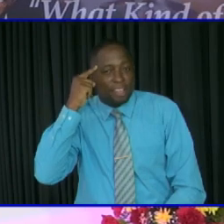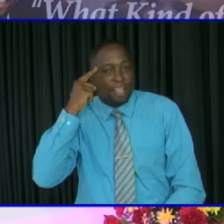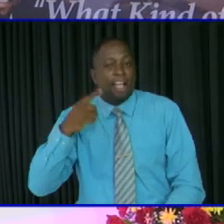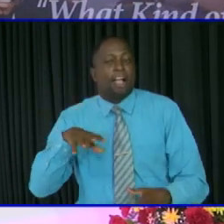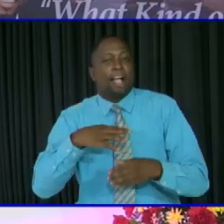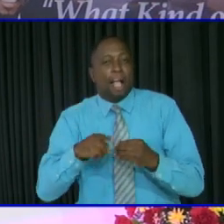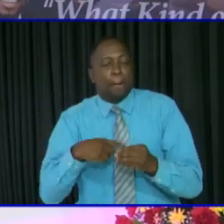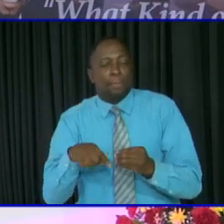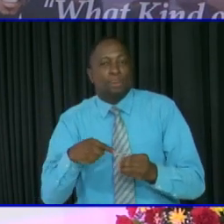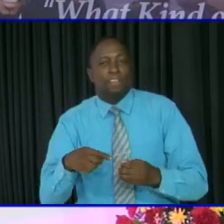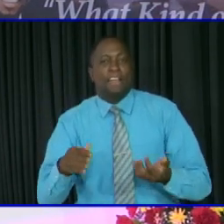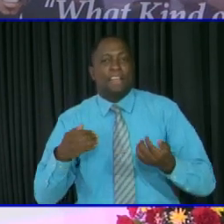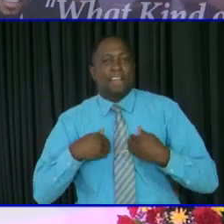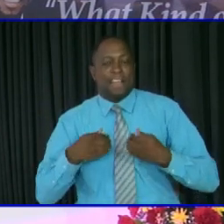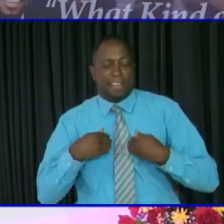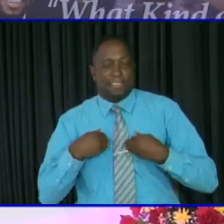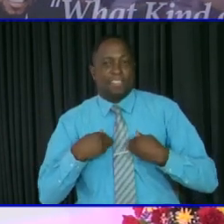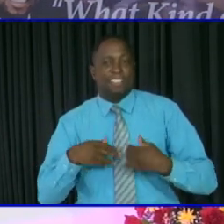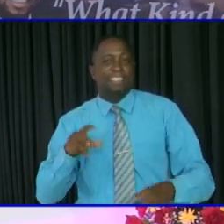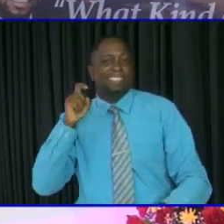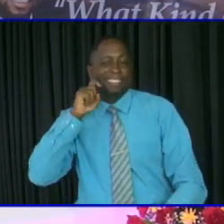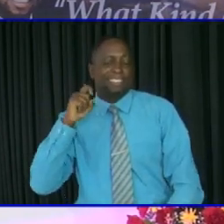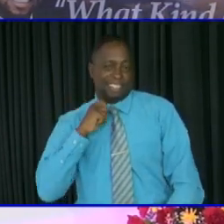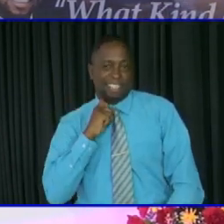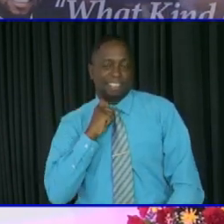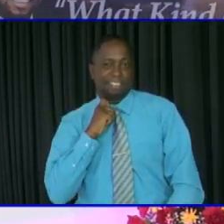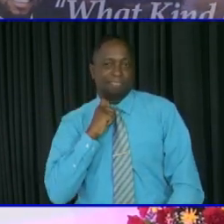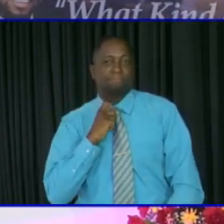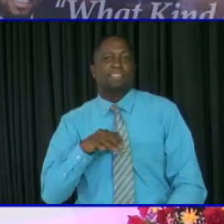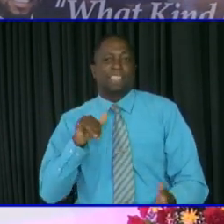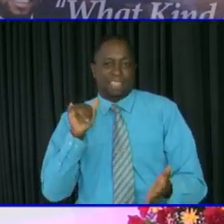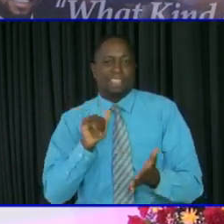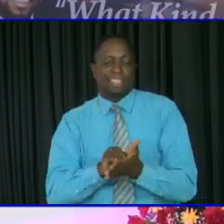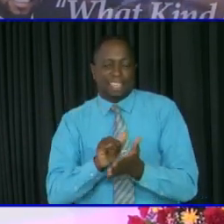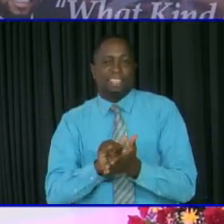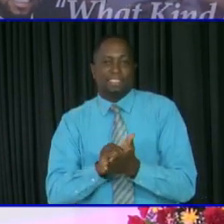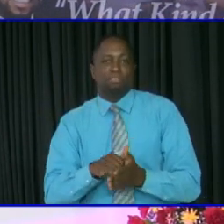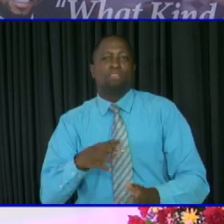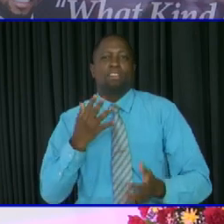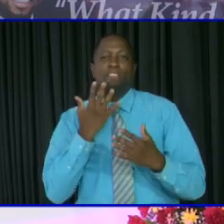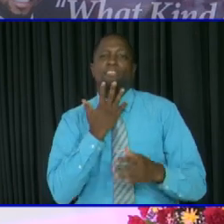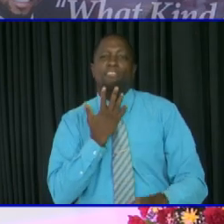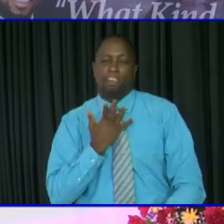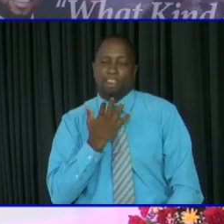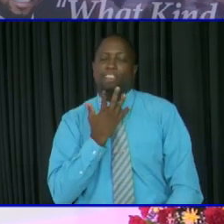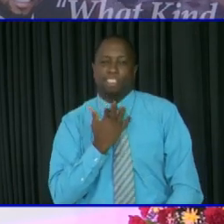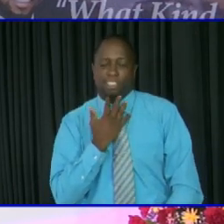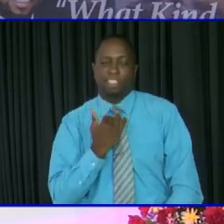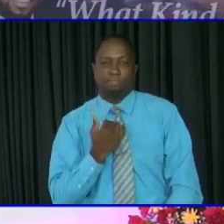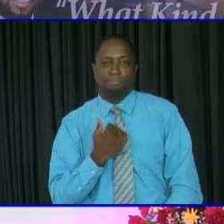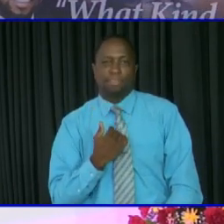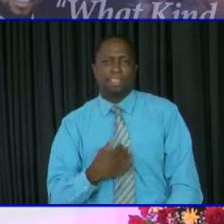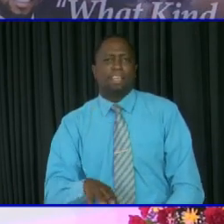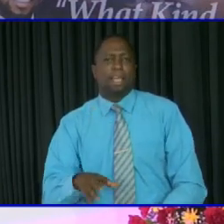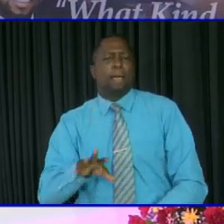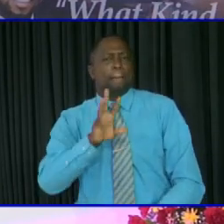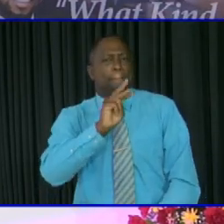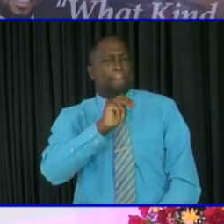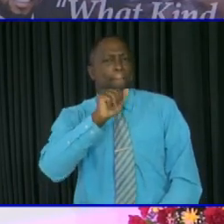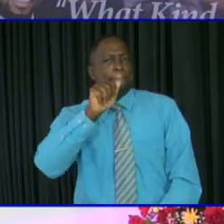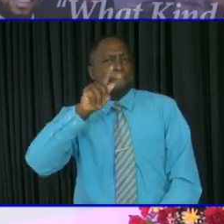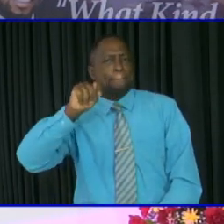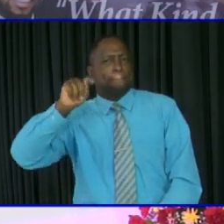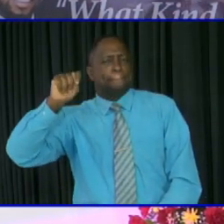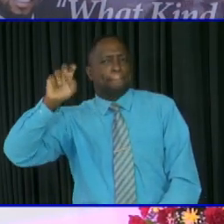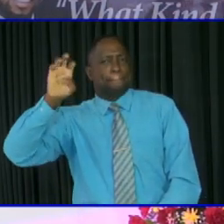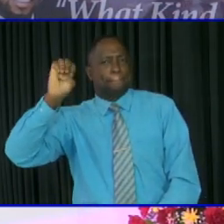is a lusting virgin. And just in case you do not believe me, check Matthew 5 verses 27